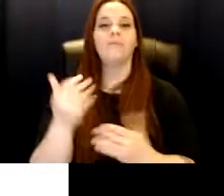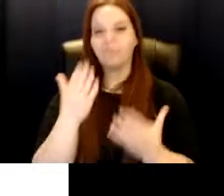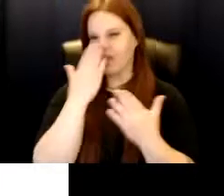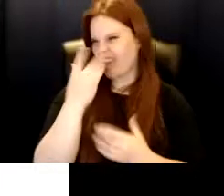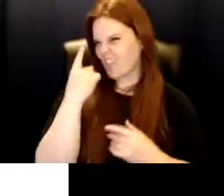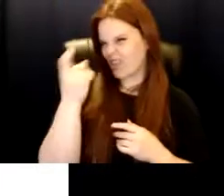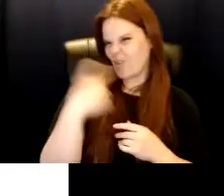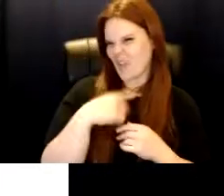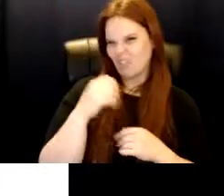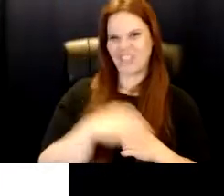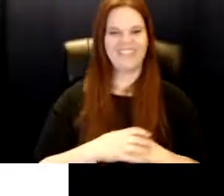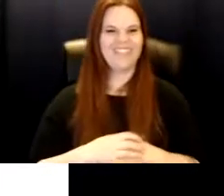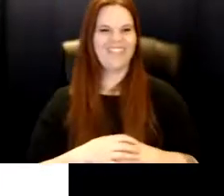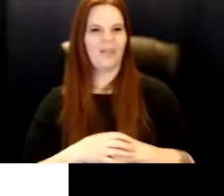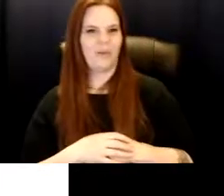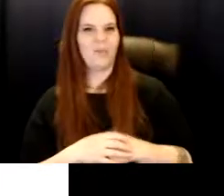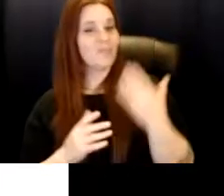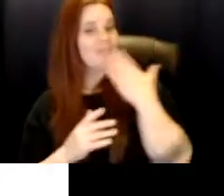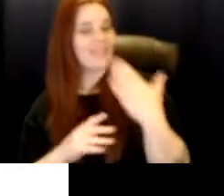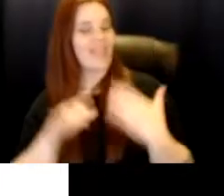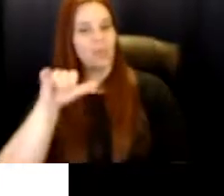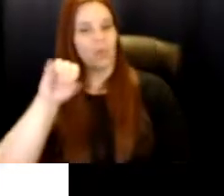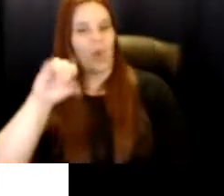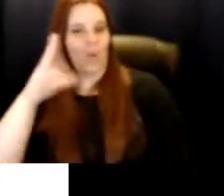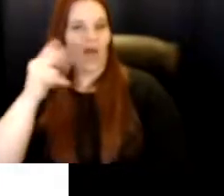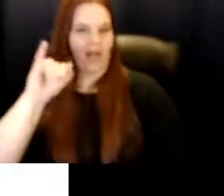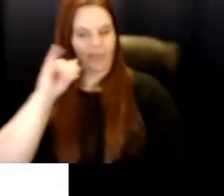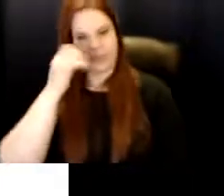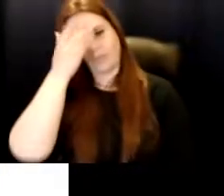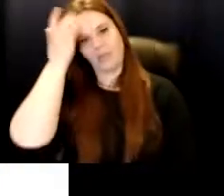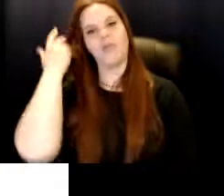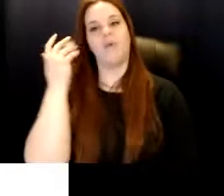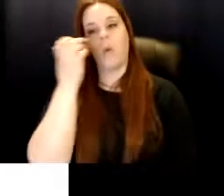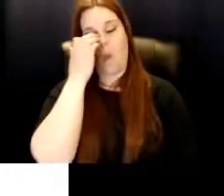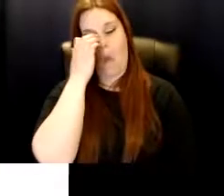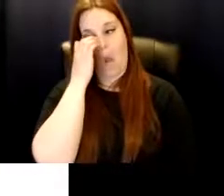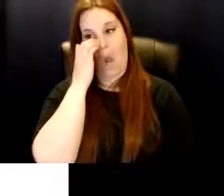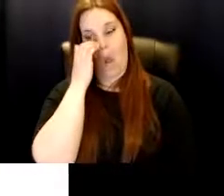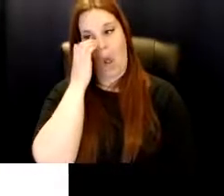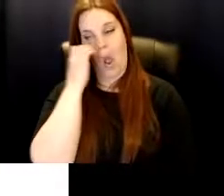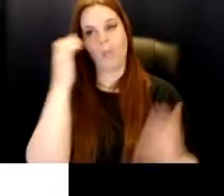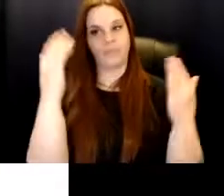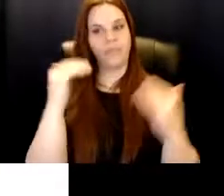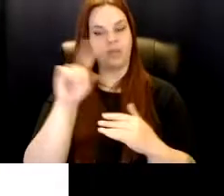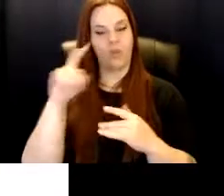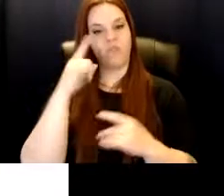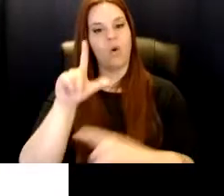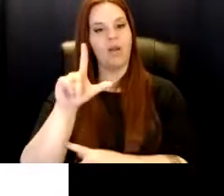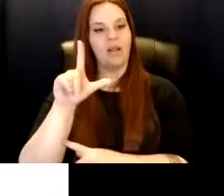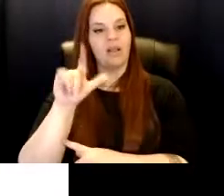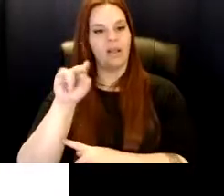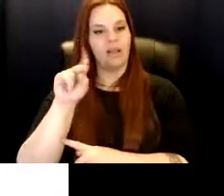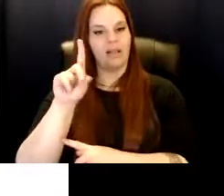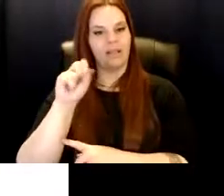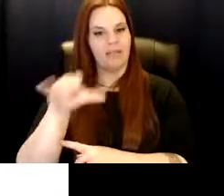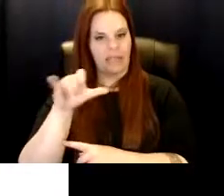question. Thank you, Yohai. Our next question is for Lindsay. Is there